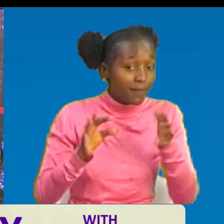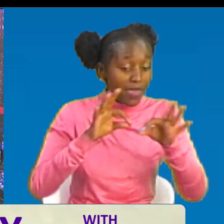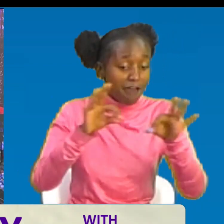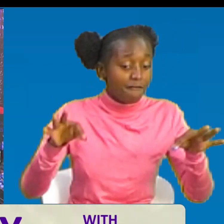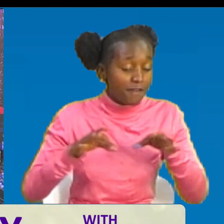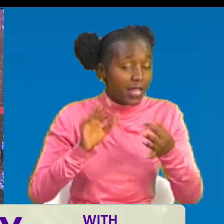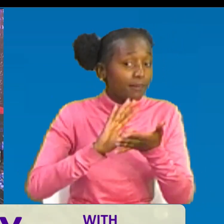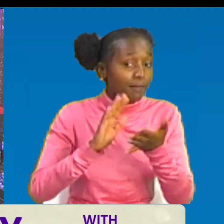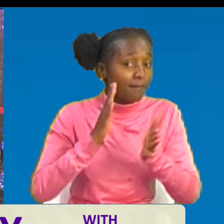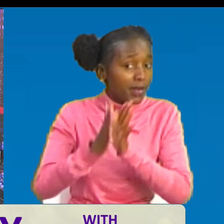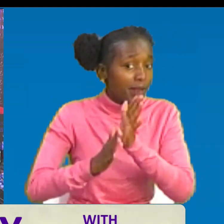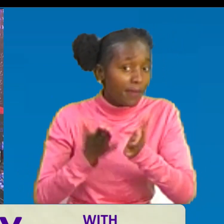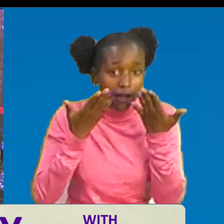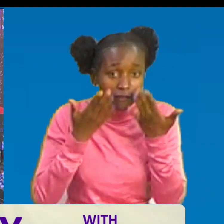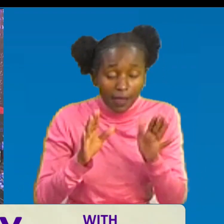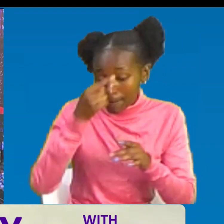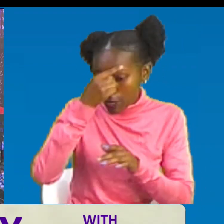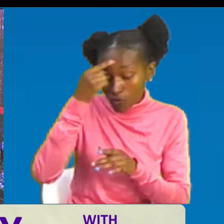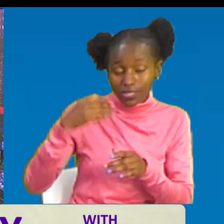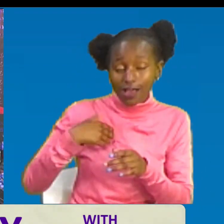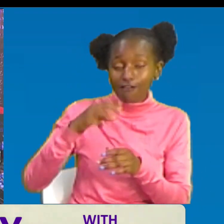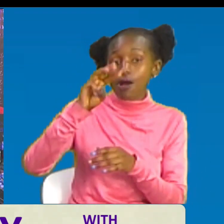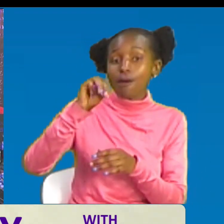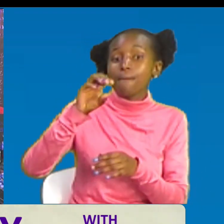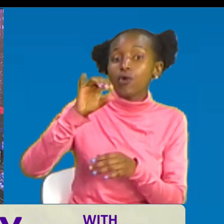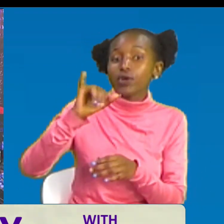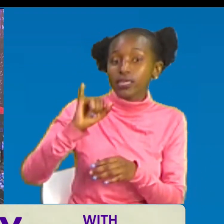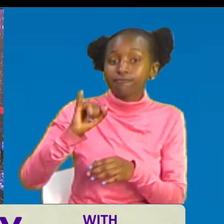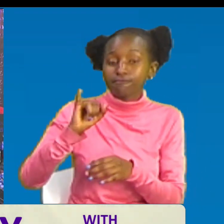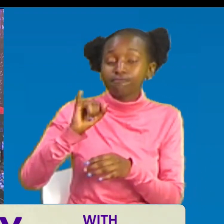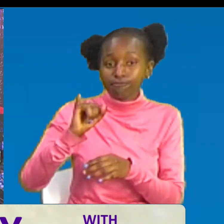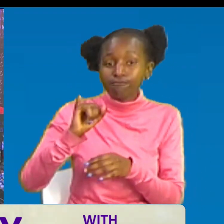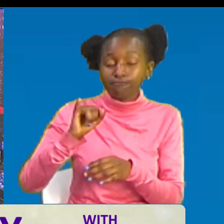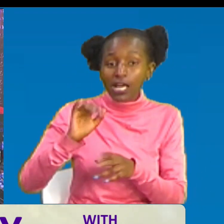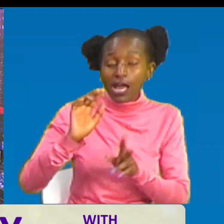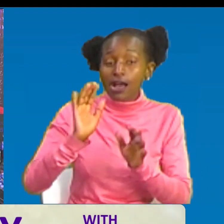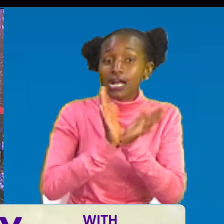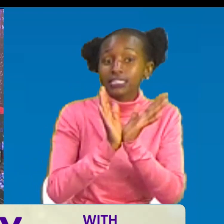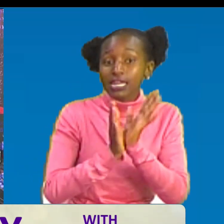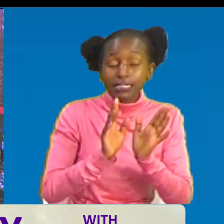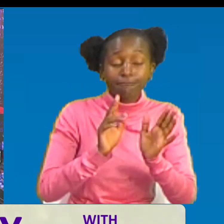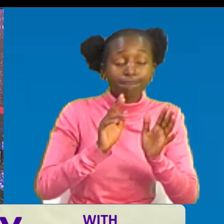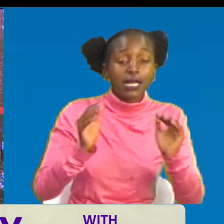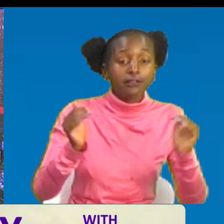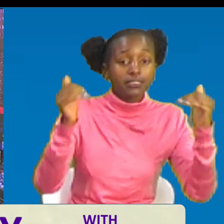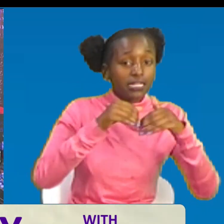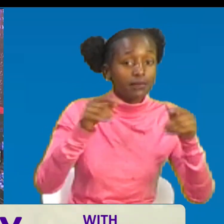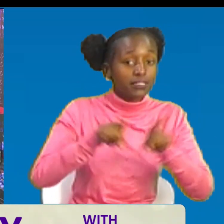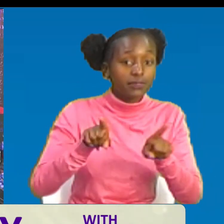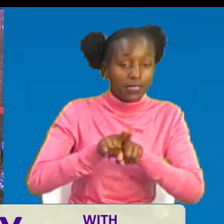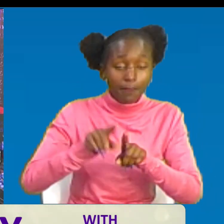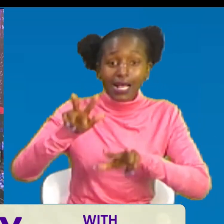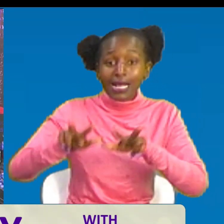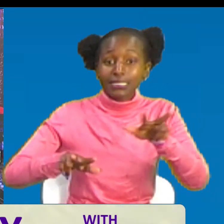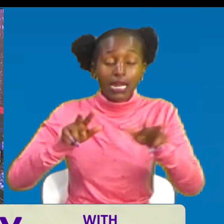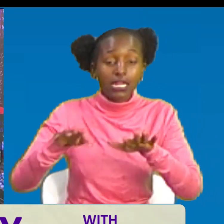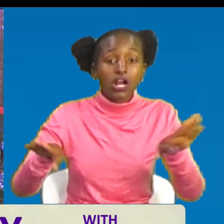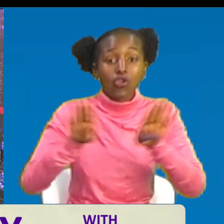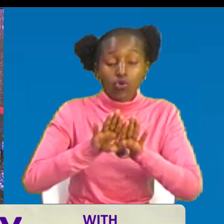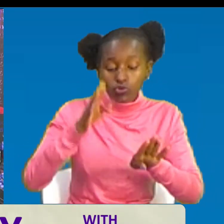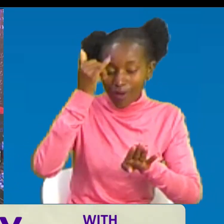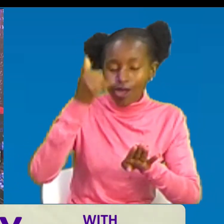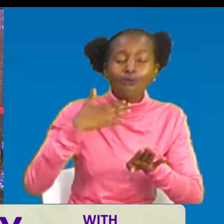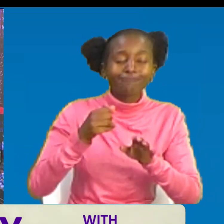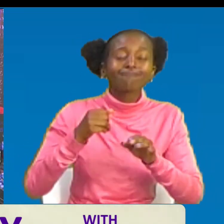all know that the Moist International Sports Center Kasarani, as well as Nyayo Stadium, were closed for renovations. Cape Keno Stadium as